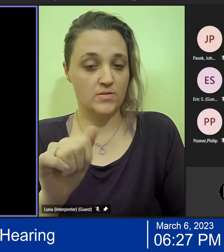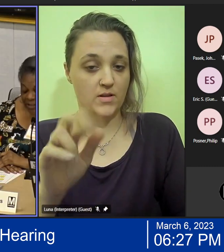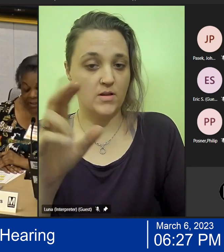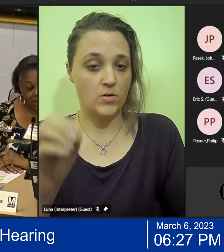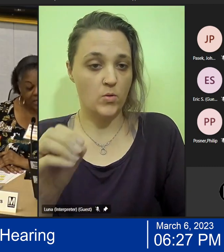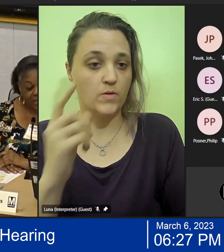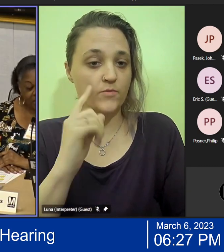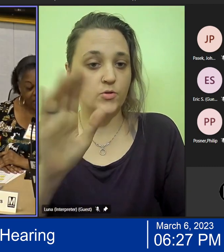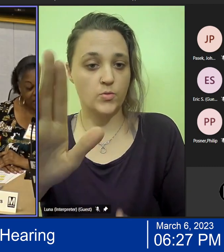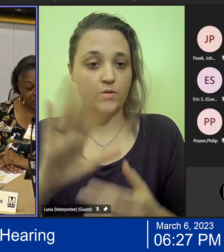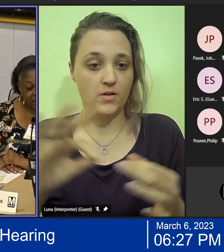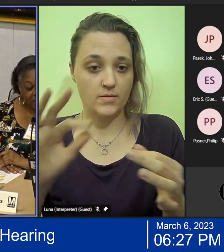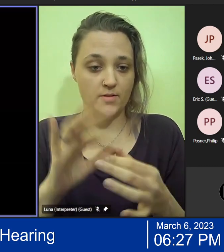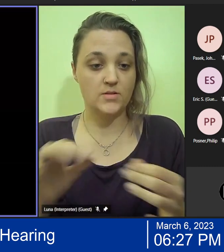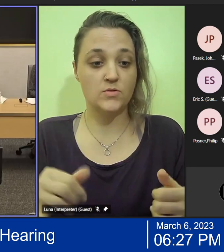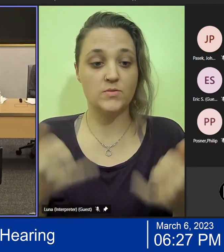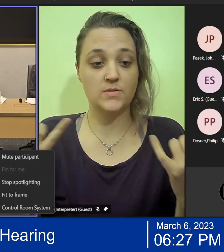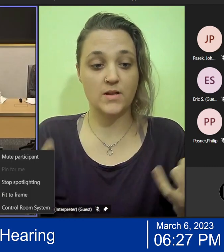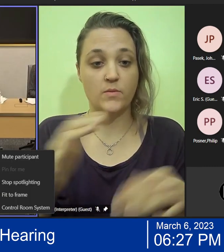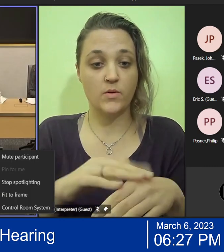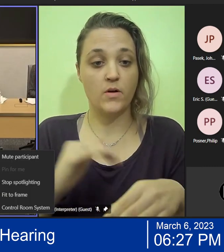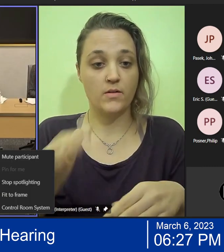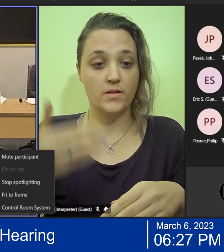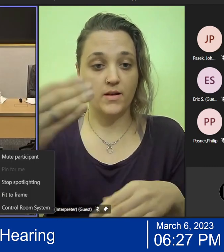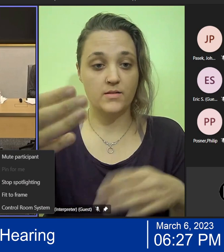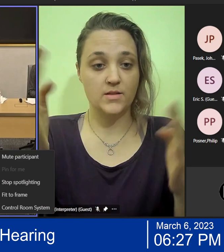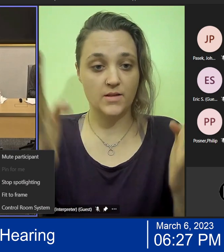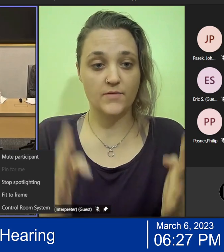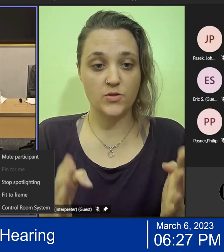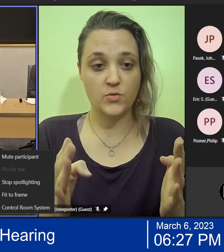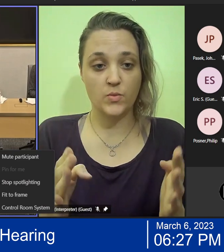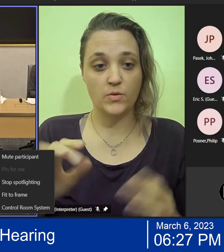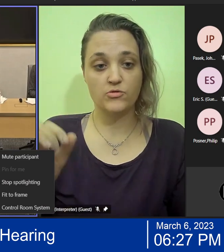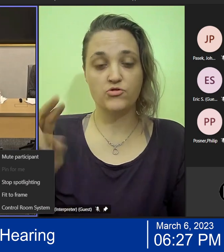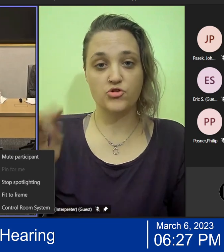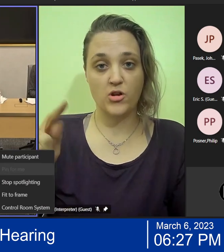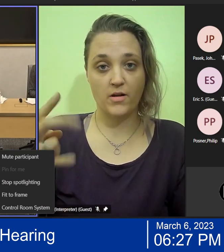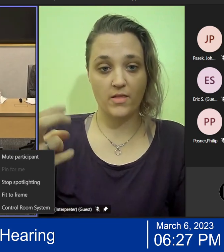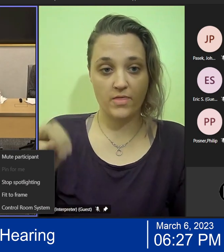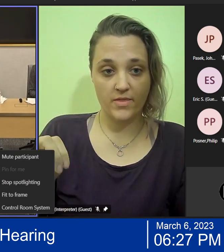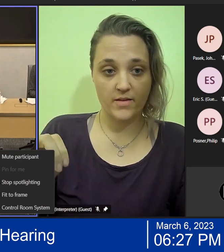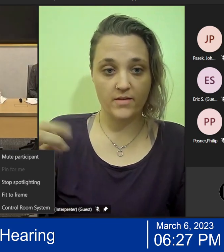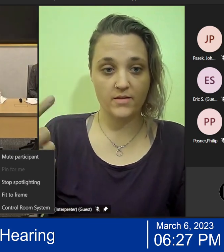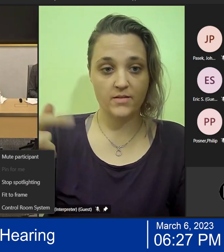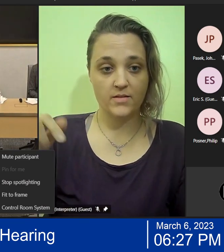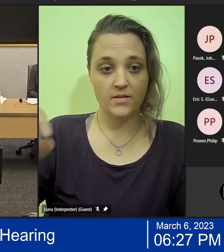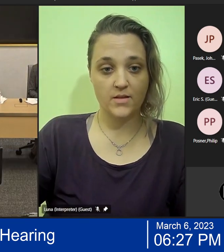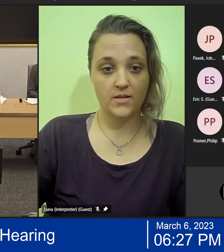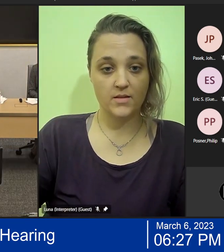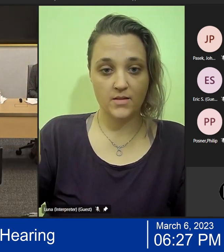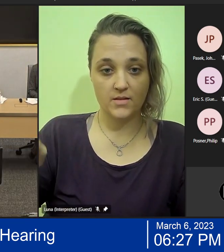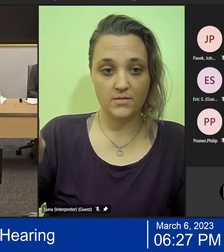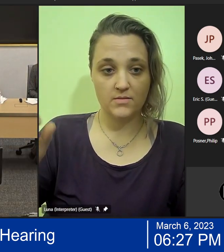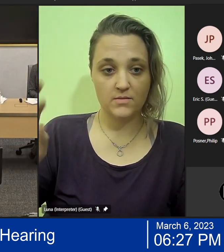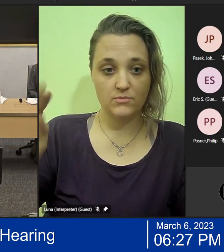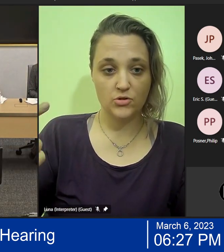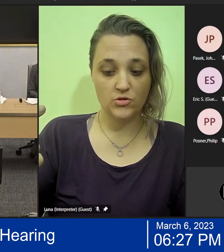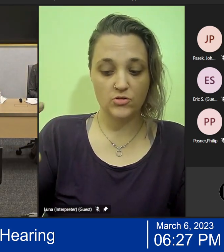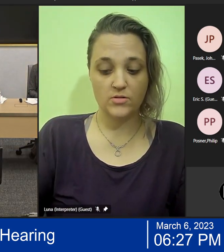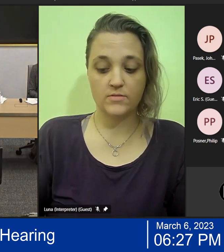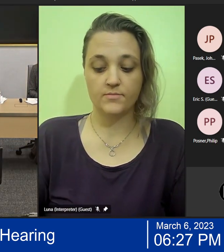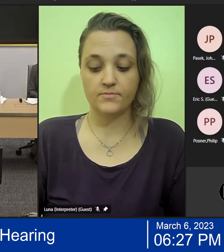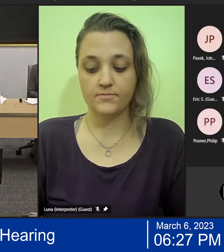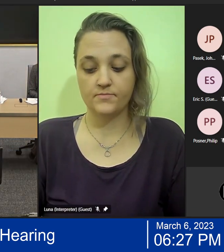Thank you, Mr. Sato, for your comments. Now we'll call the next individual, Jonathan